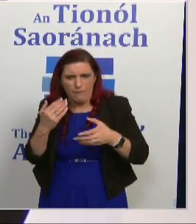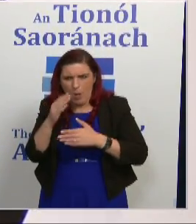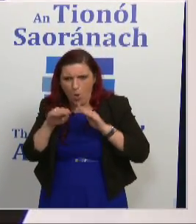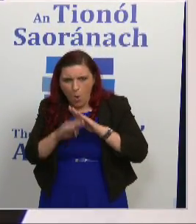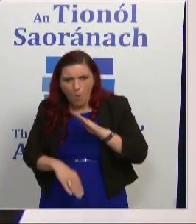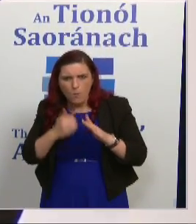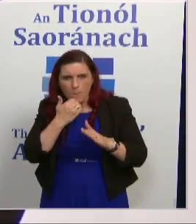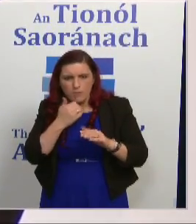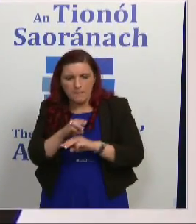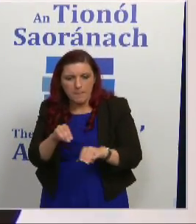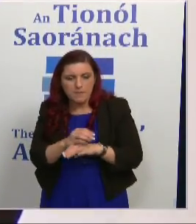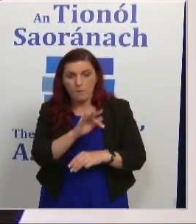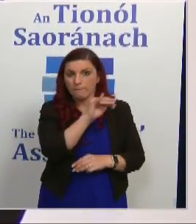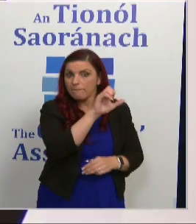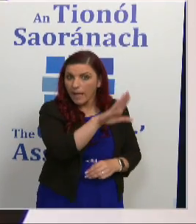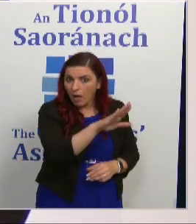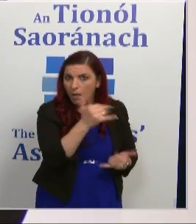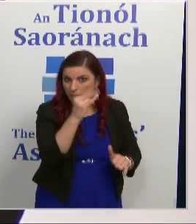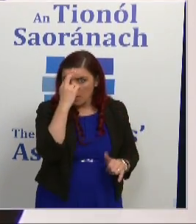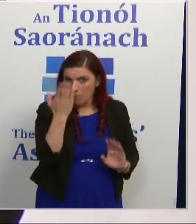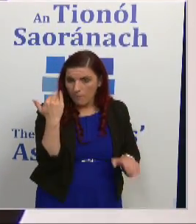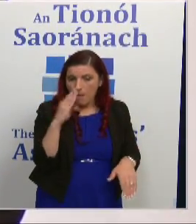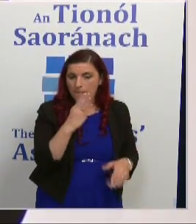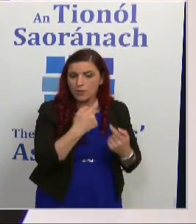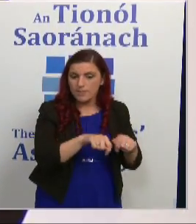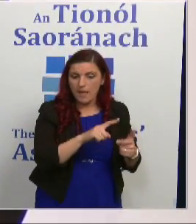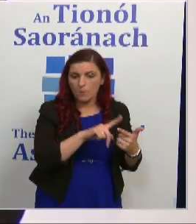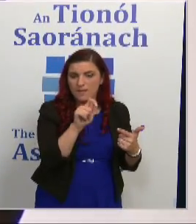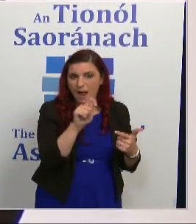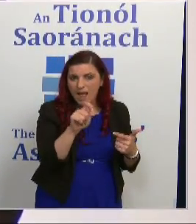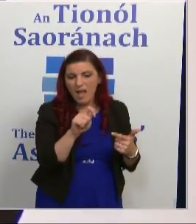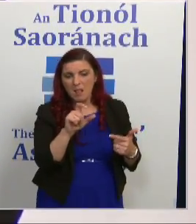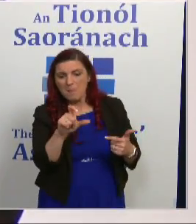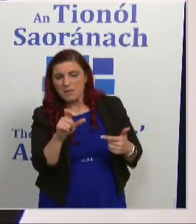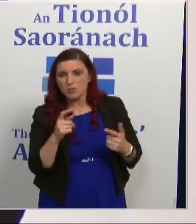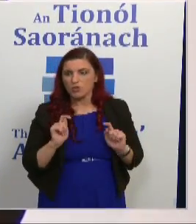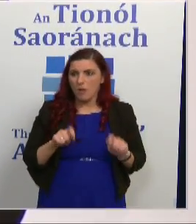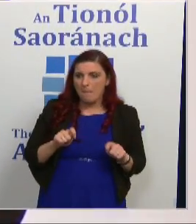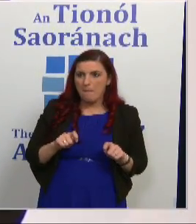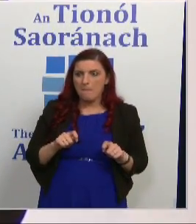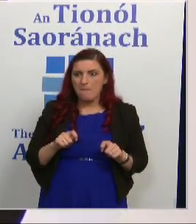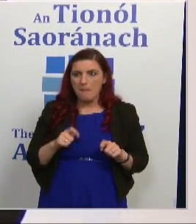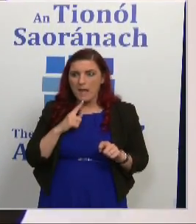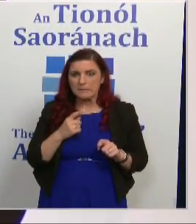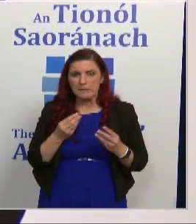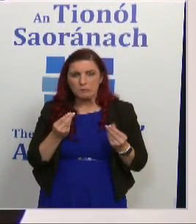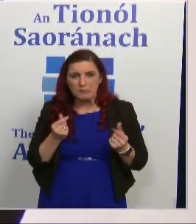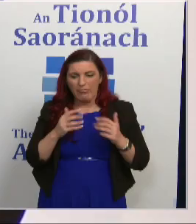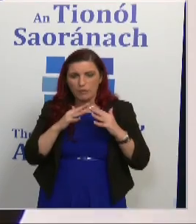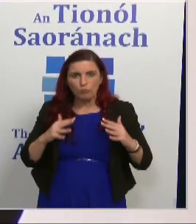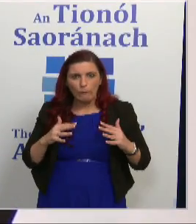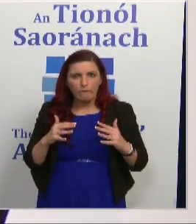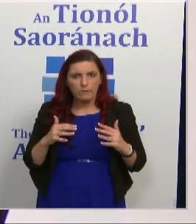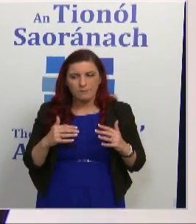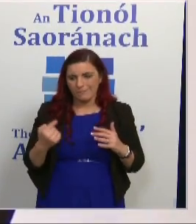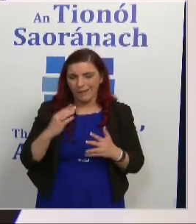those from Fingal, you might remember, Blanchardstown still had a shop that had a thatched roof into the 1980s, okay? And